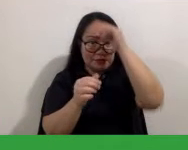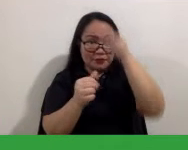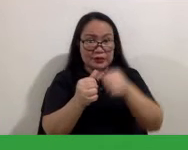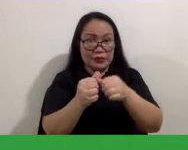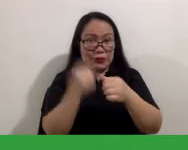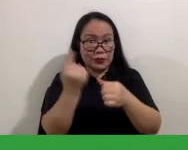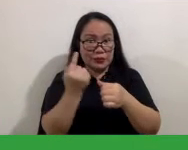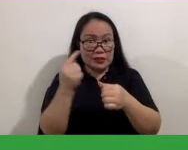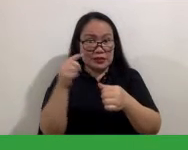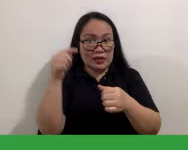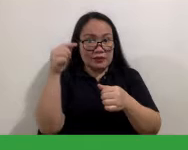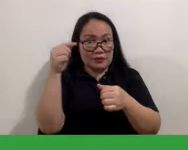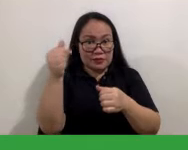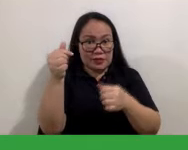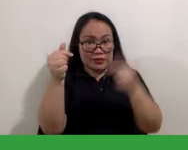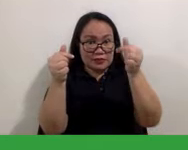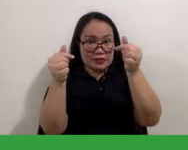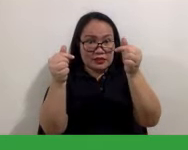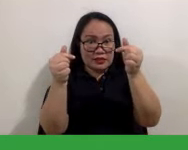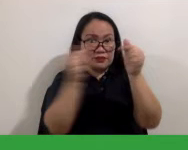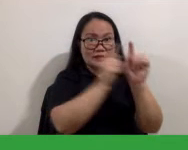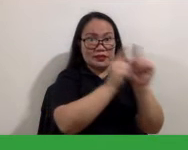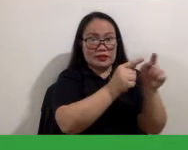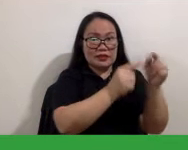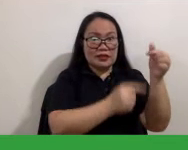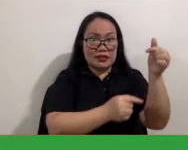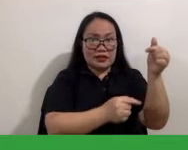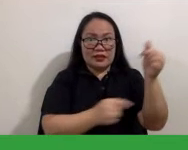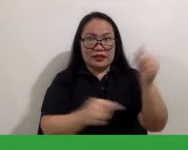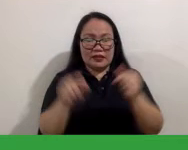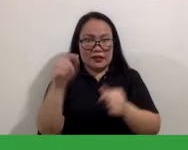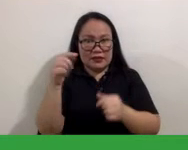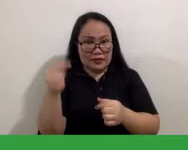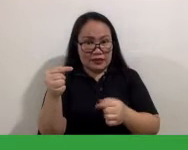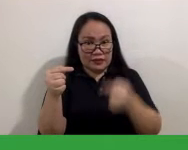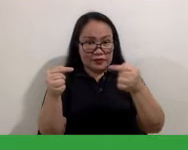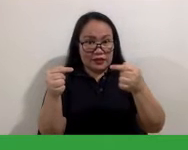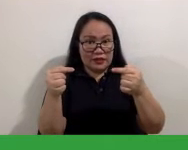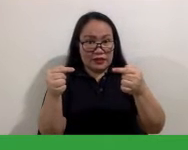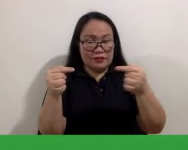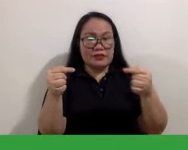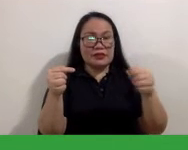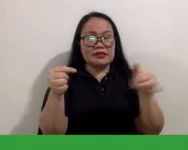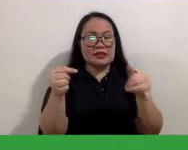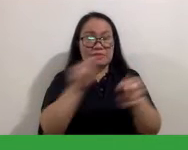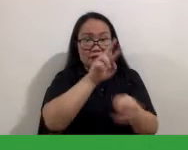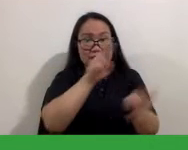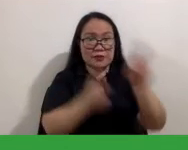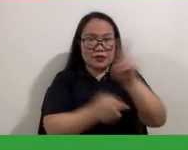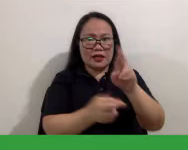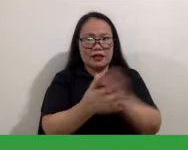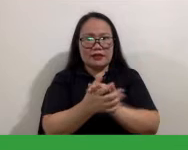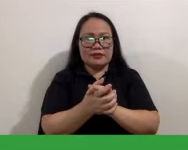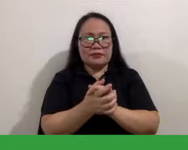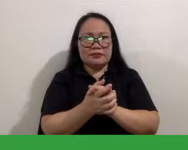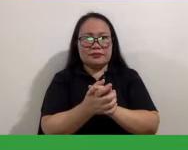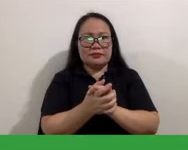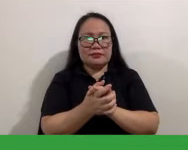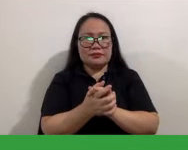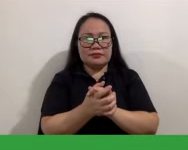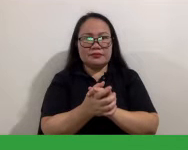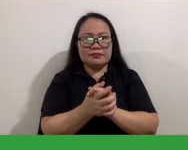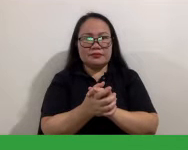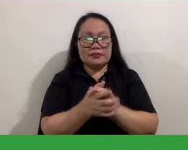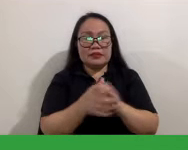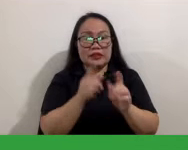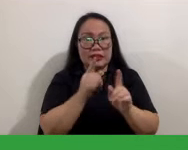ha. If it's positive, the reciprocal is positive. If it's negative, the reciprocal is negative. Okay? And